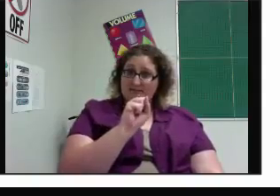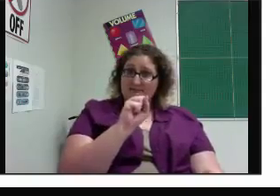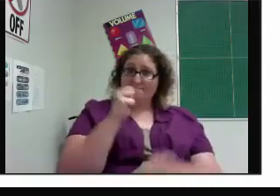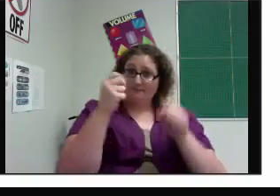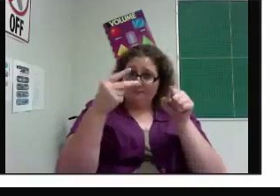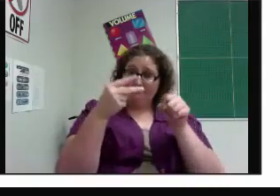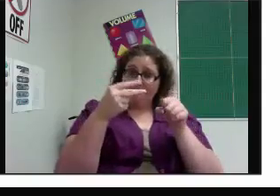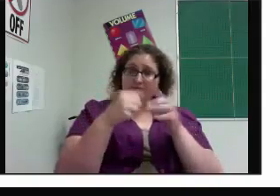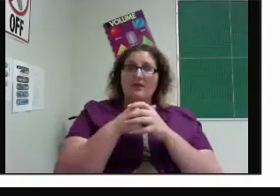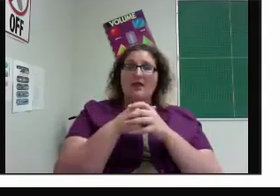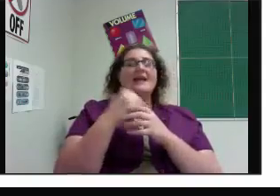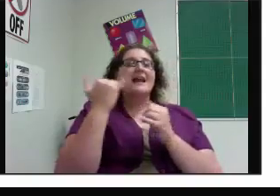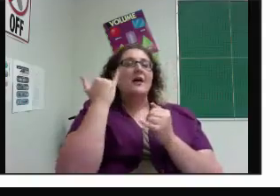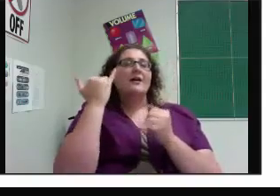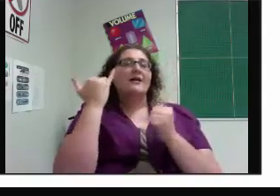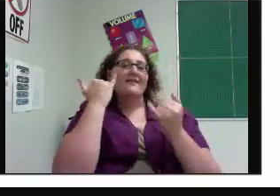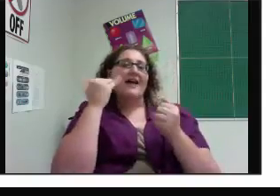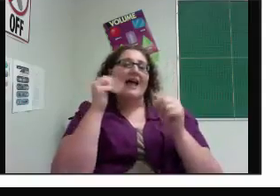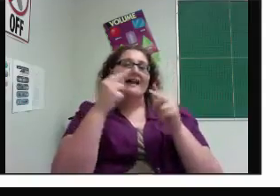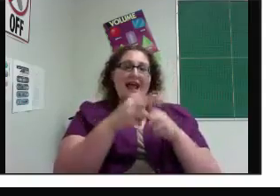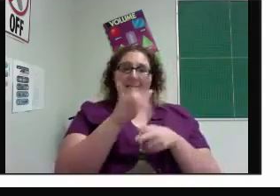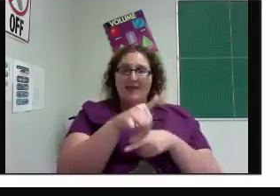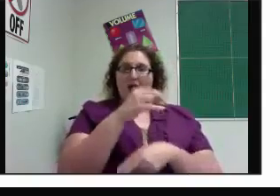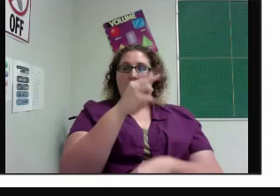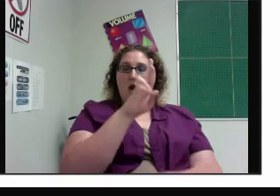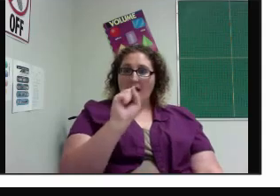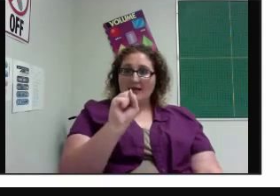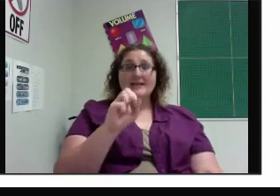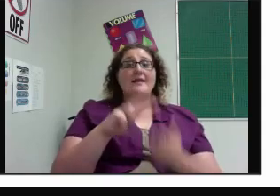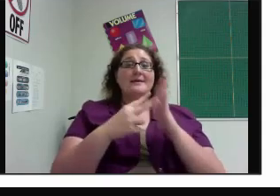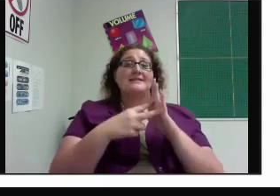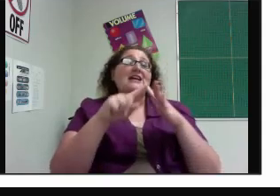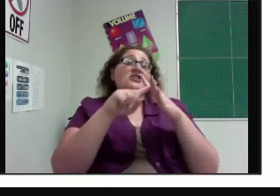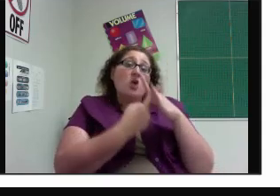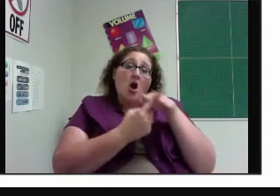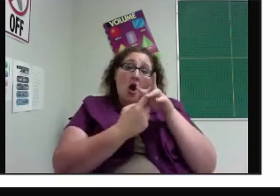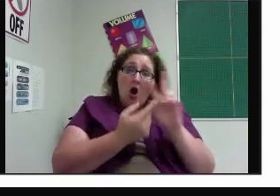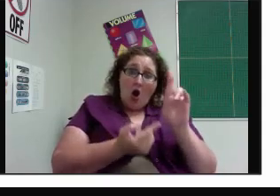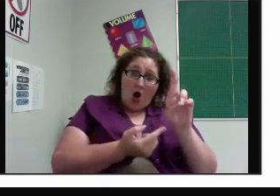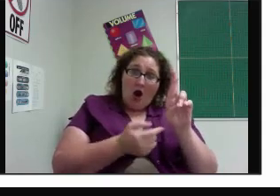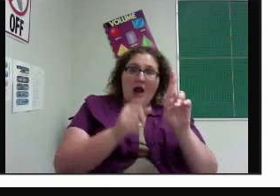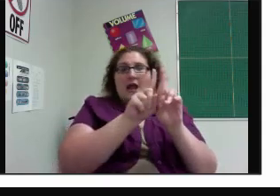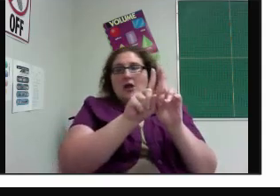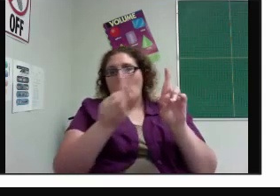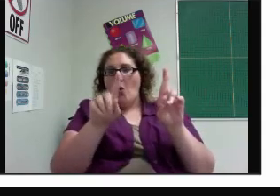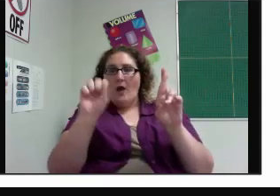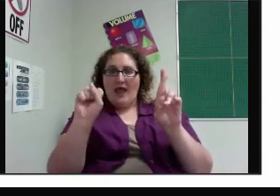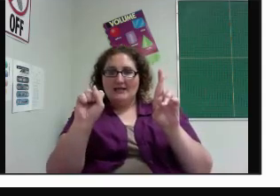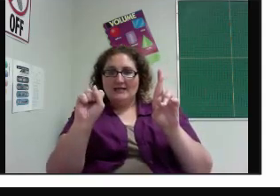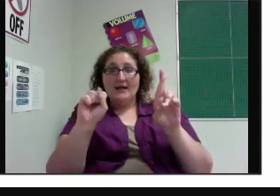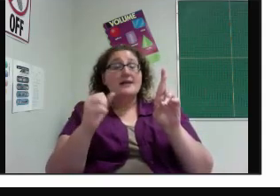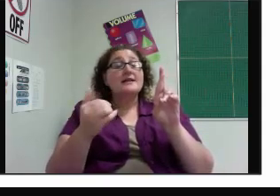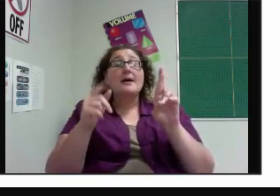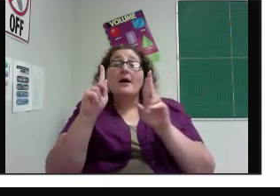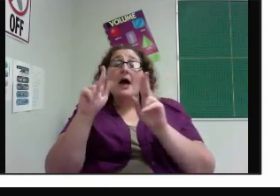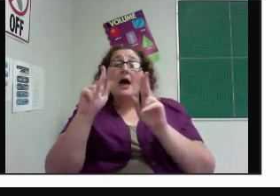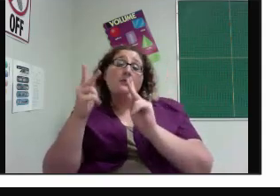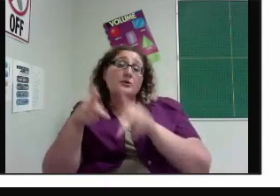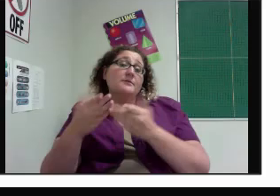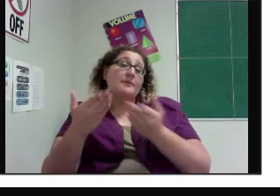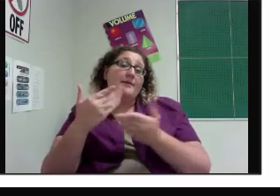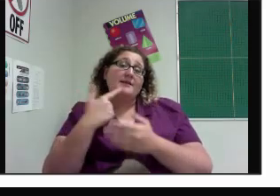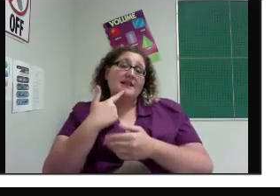with R, I could say ray RS. Now if I name that RS, I'm saying I'm starting at R